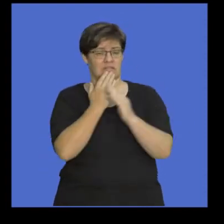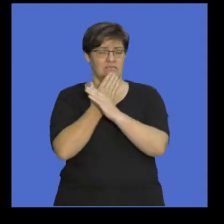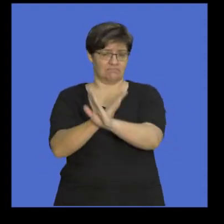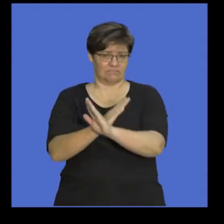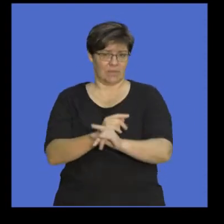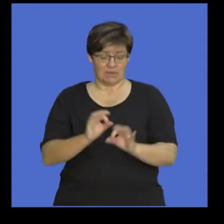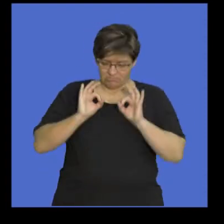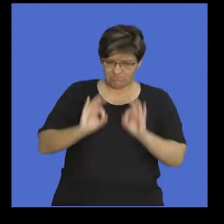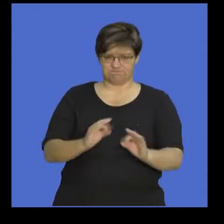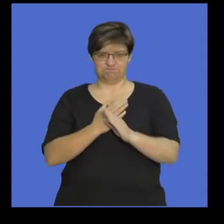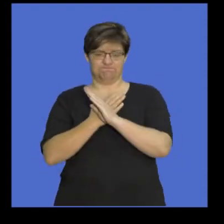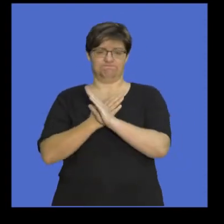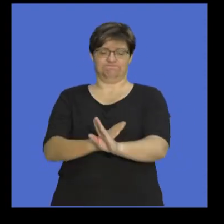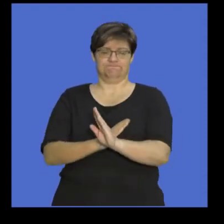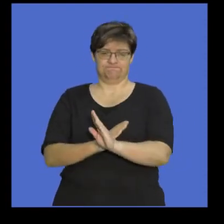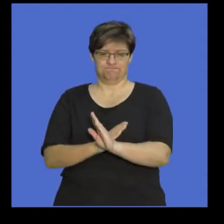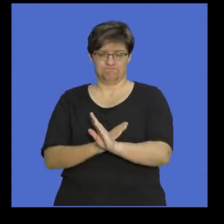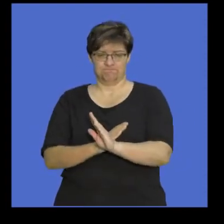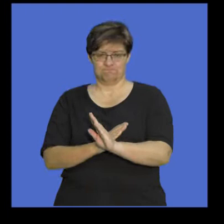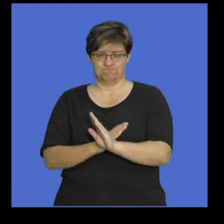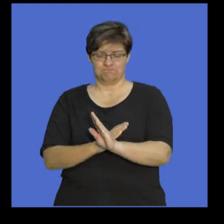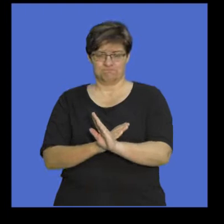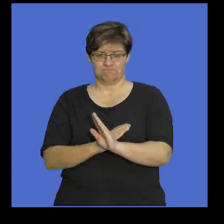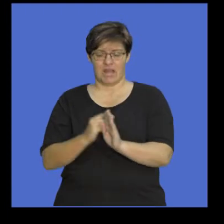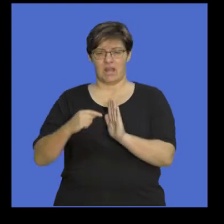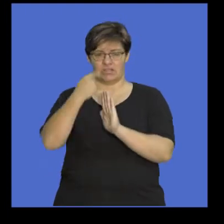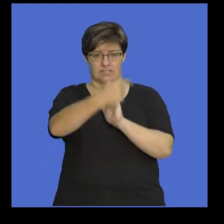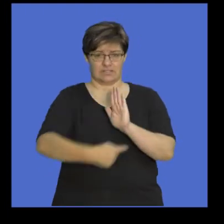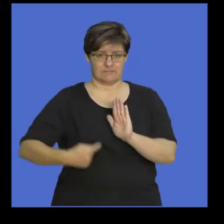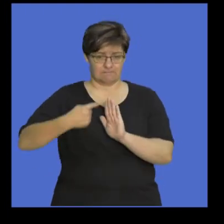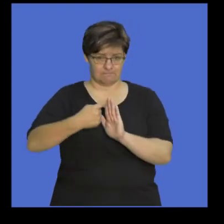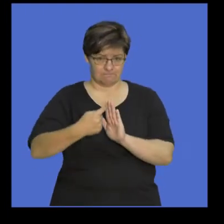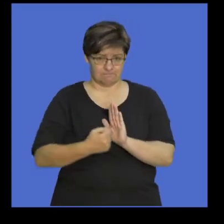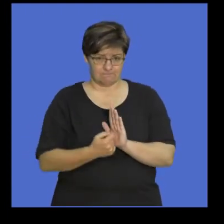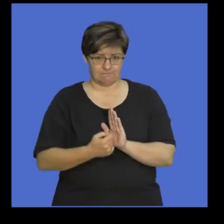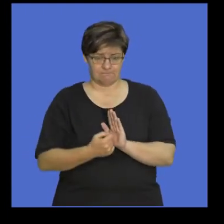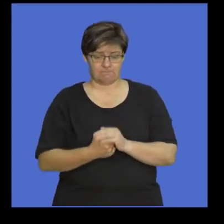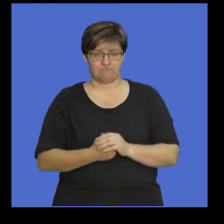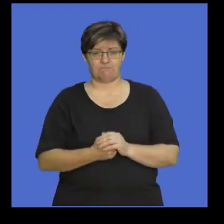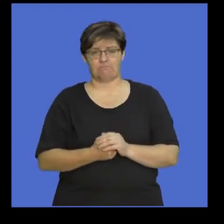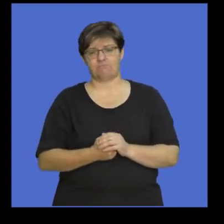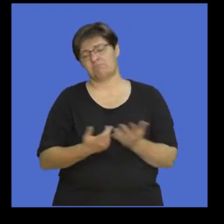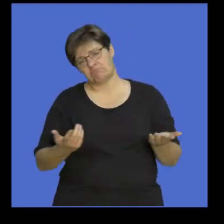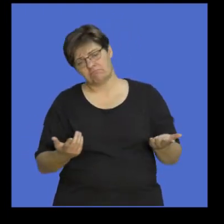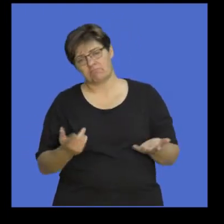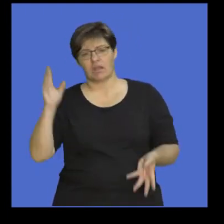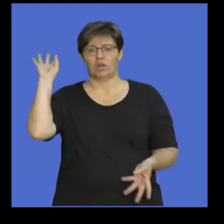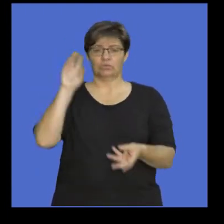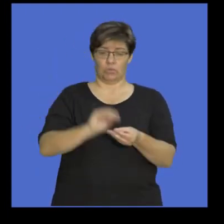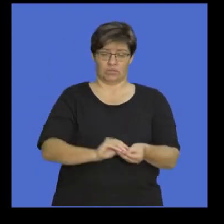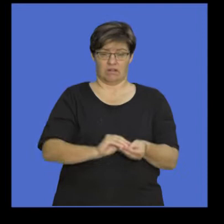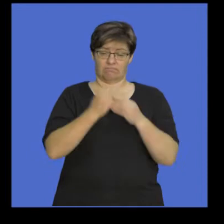talk about effective resistance in a circuit. Take note of that, okay? sometimes we talk about